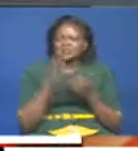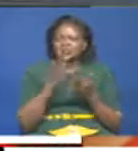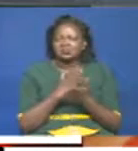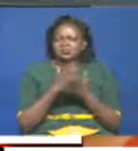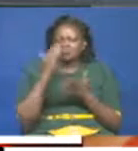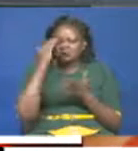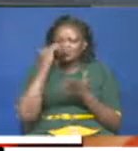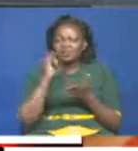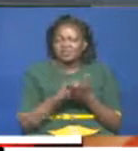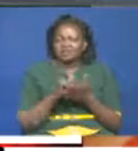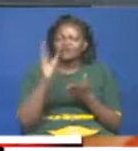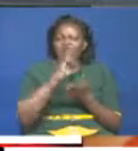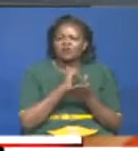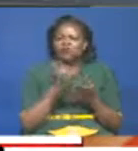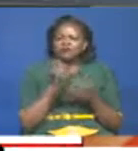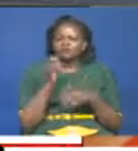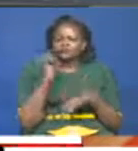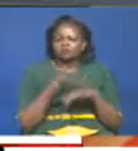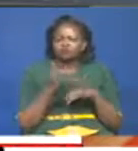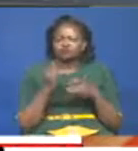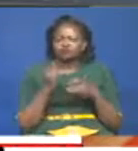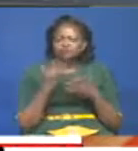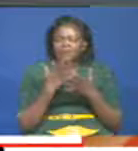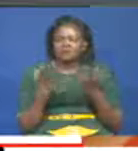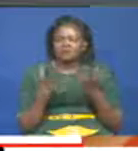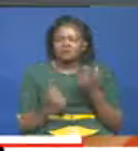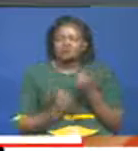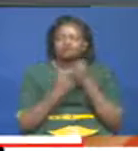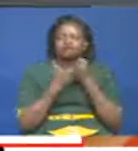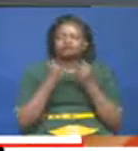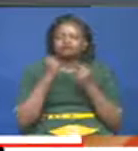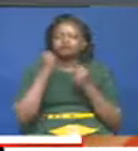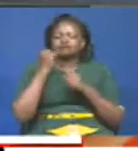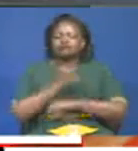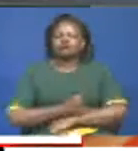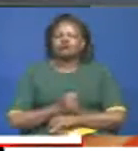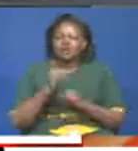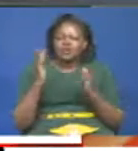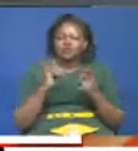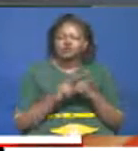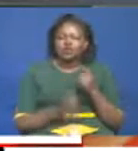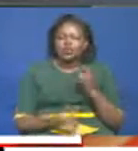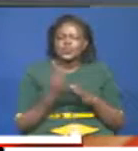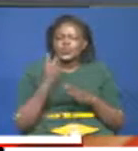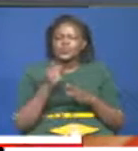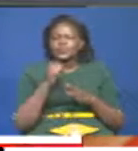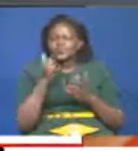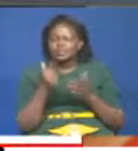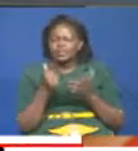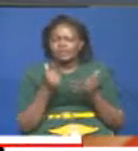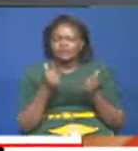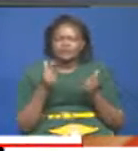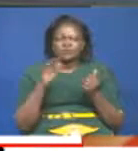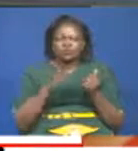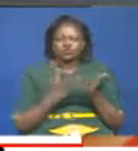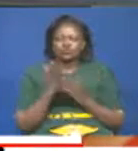to a lack of tangible collateral. Financial institutions have now been urged to create loan provisions for the industry through